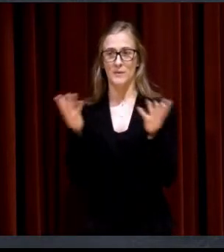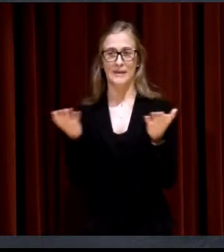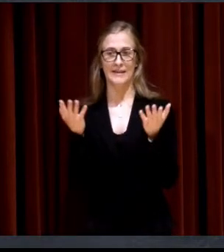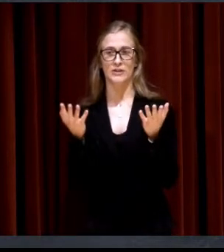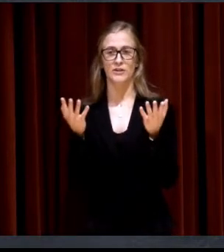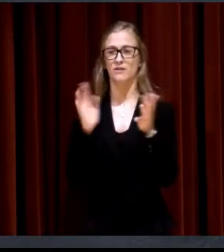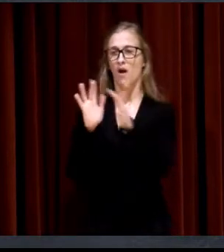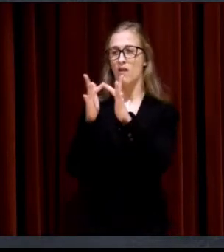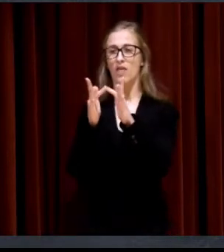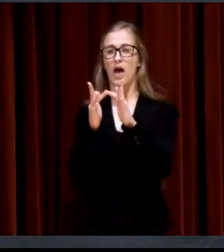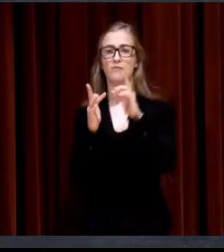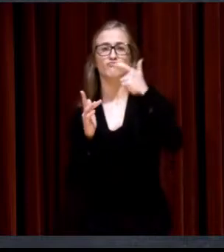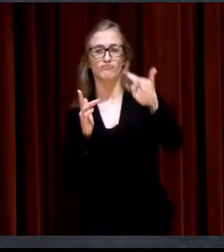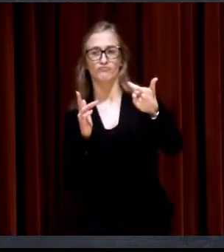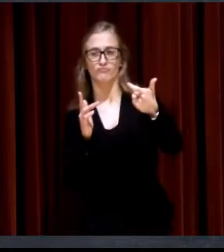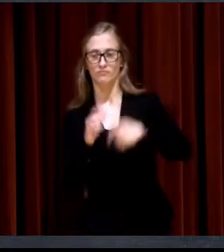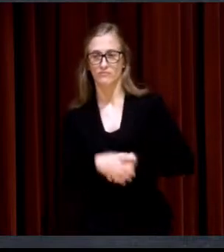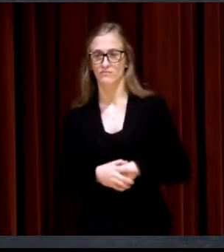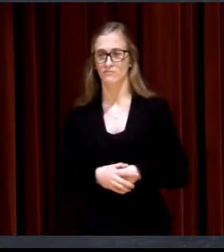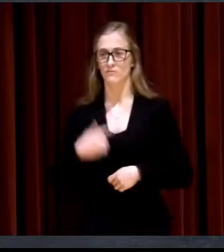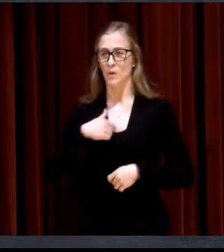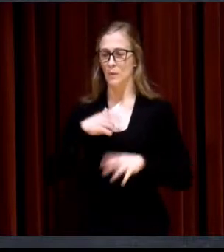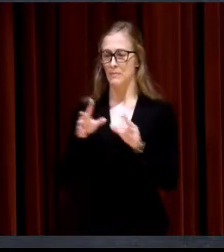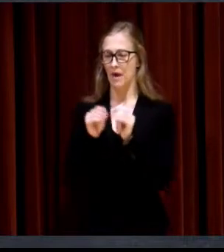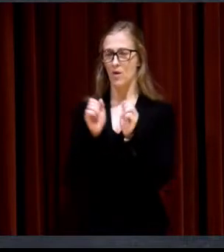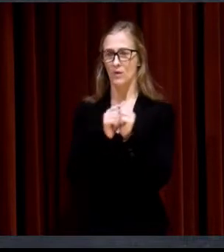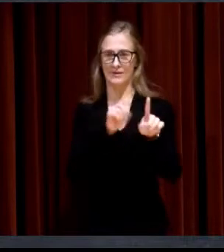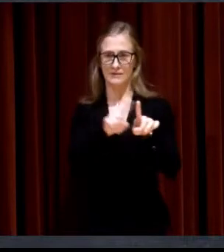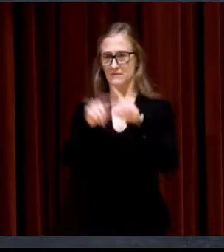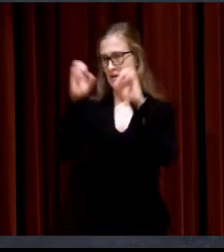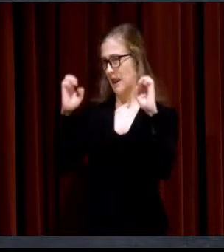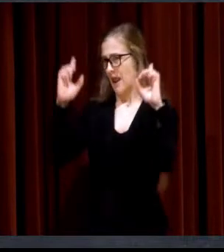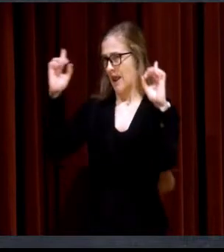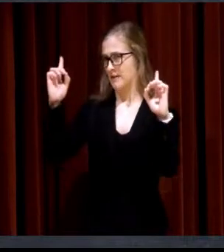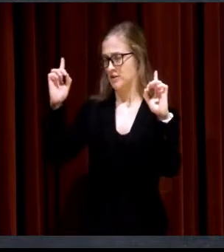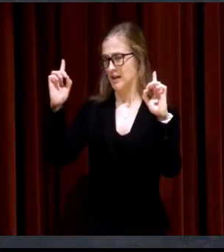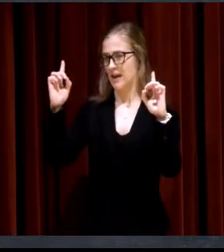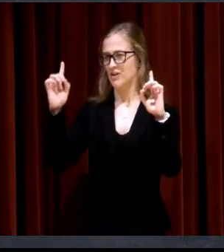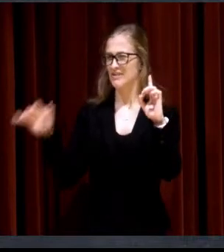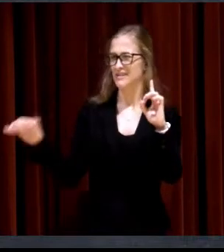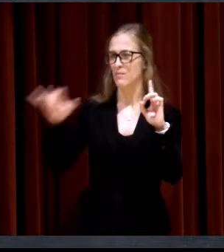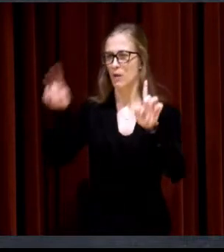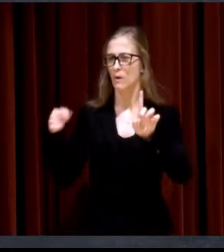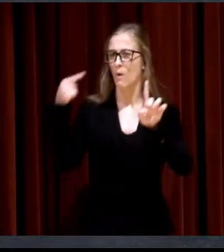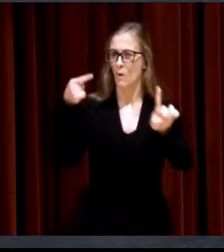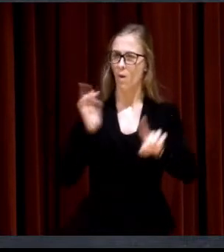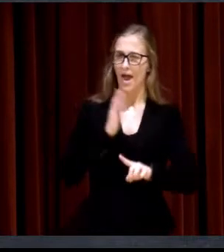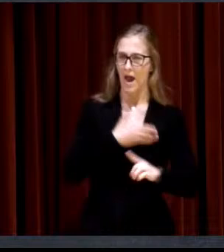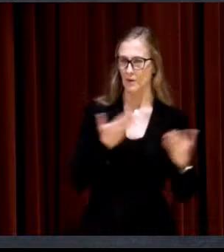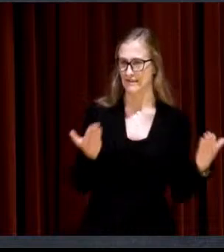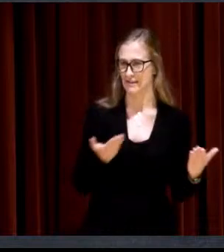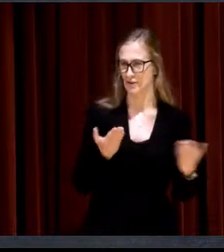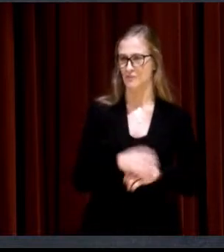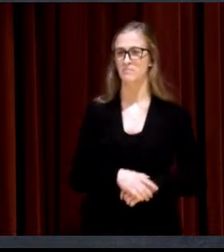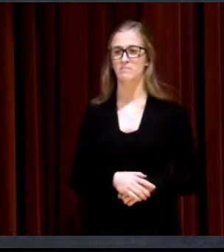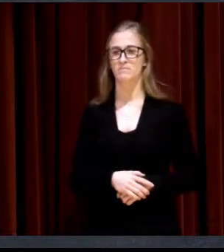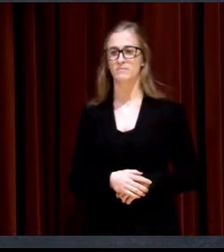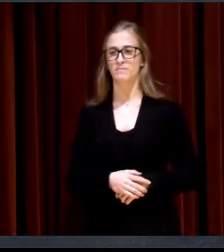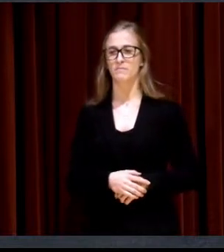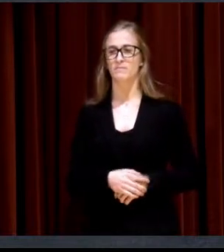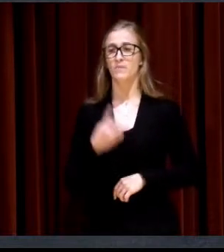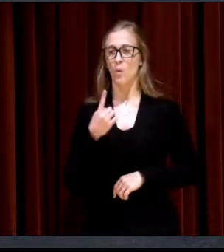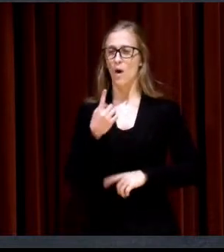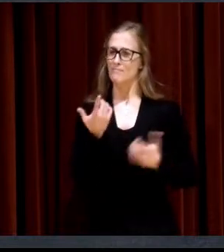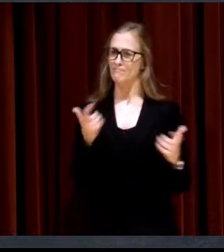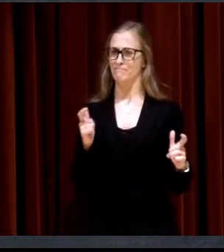and we talked to educators in different collaboratives that are similar to what we're trying to do here. And one of the, I think, the most impactful